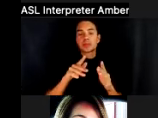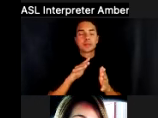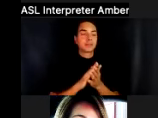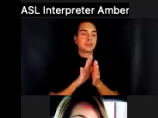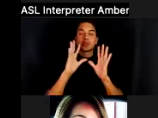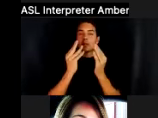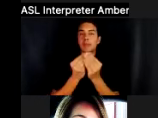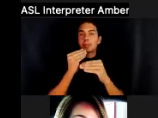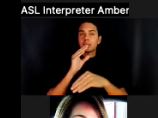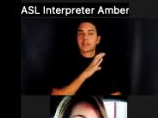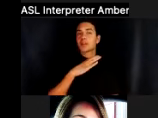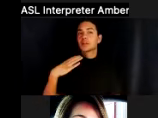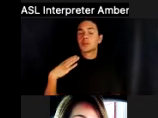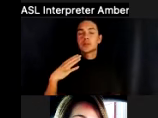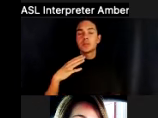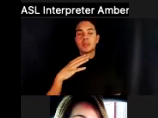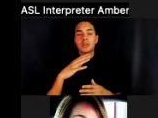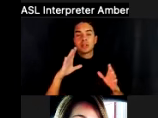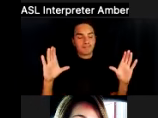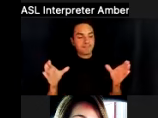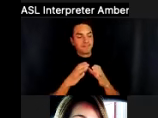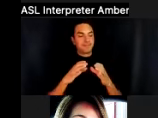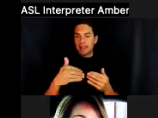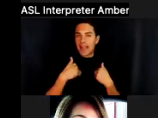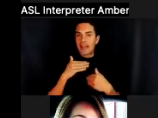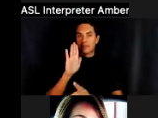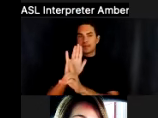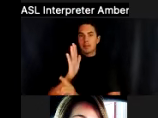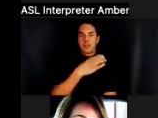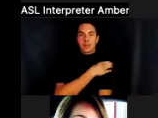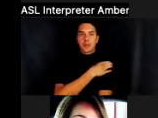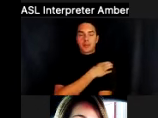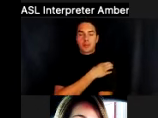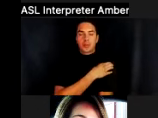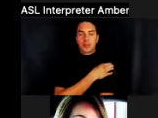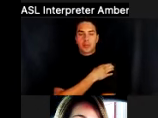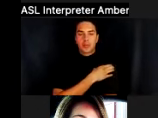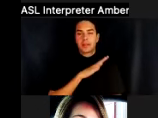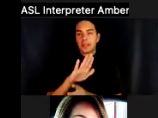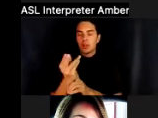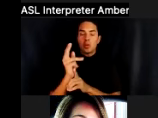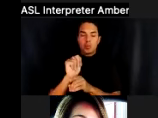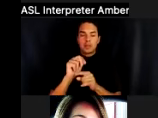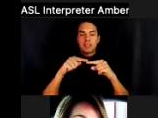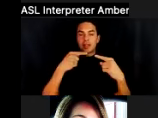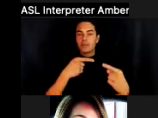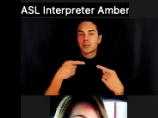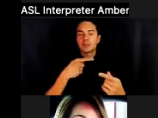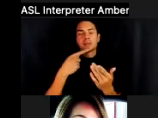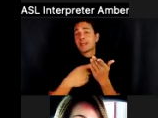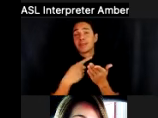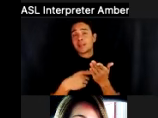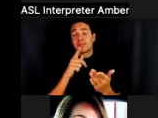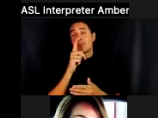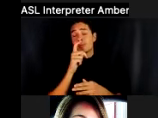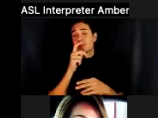council that holds its own set of difficulties sometimes depending on who's